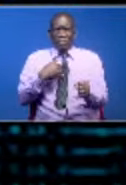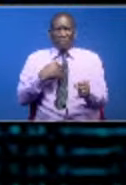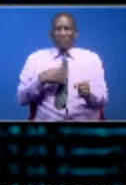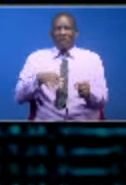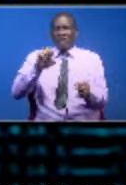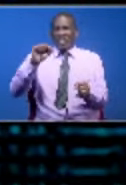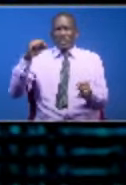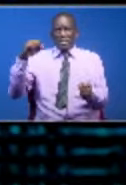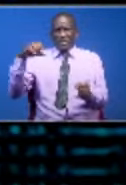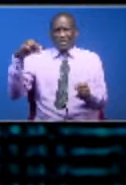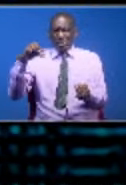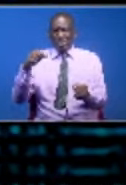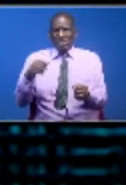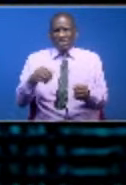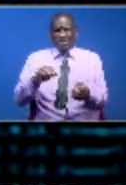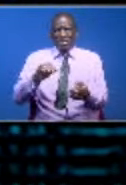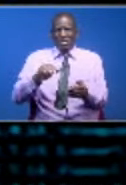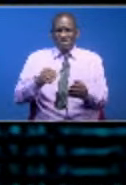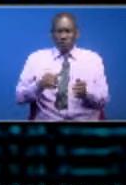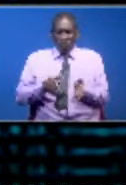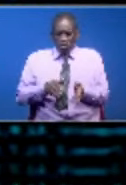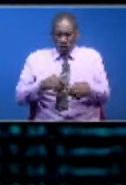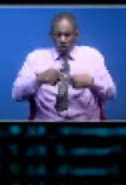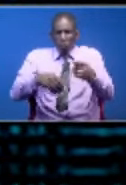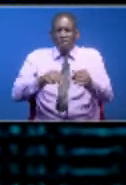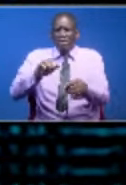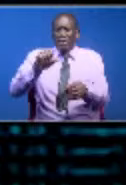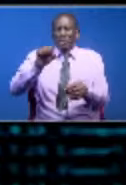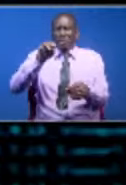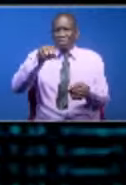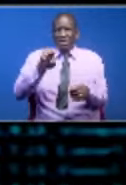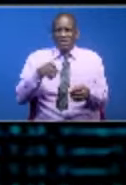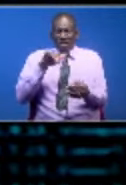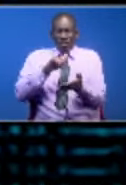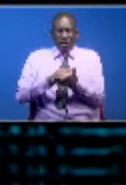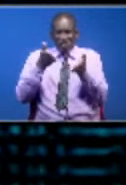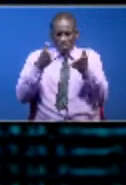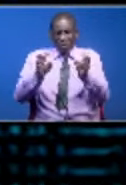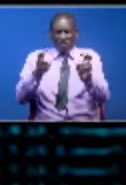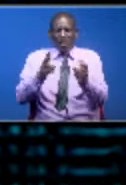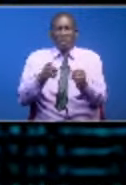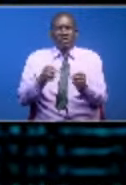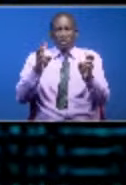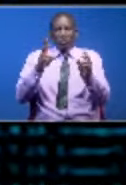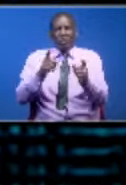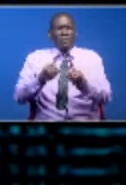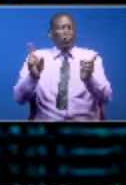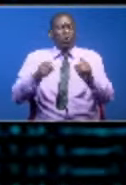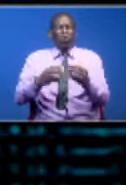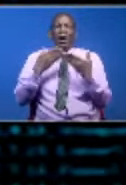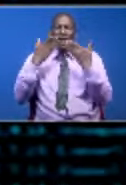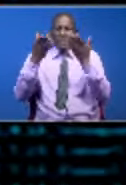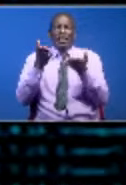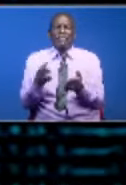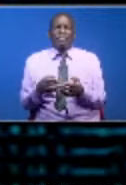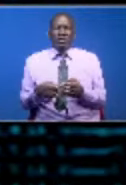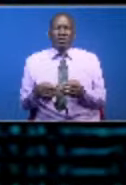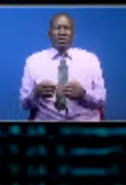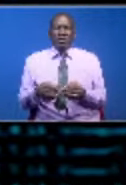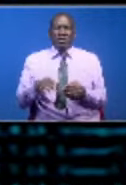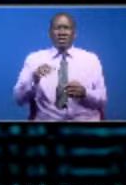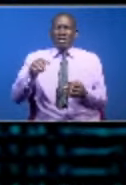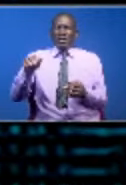reward for SME businesses? That remains a trick. And there are no easy answers there. There are no ready-made answers there. Yeah. At Sun King,